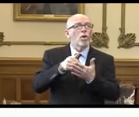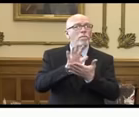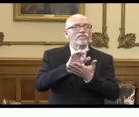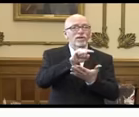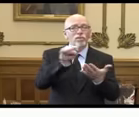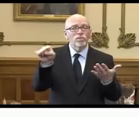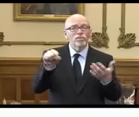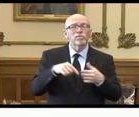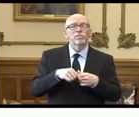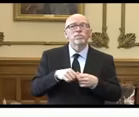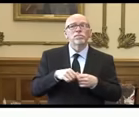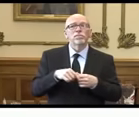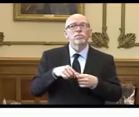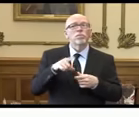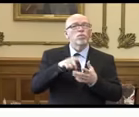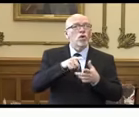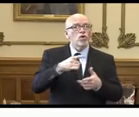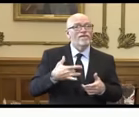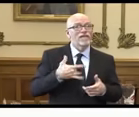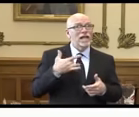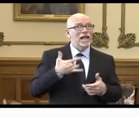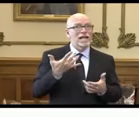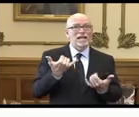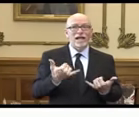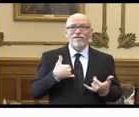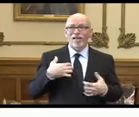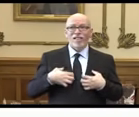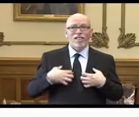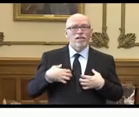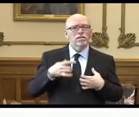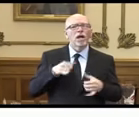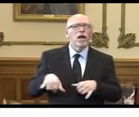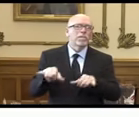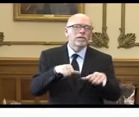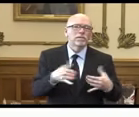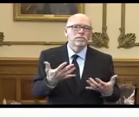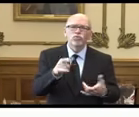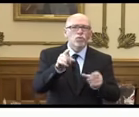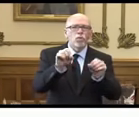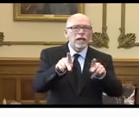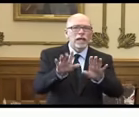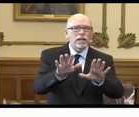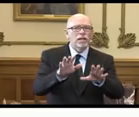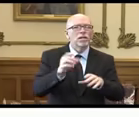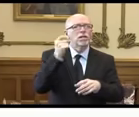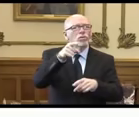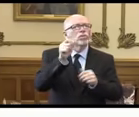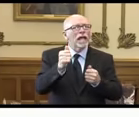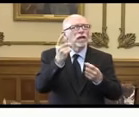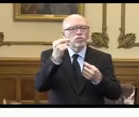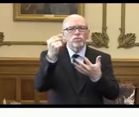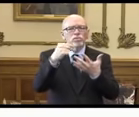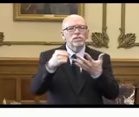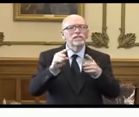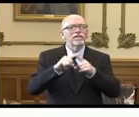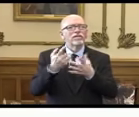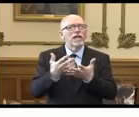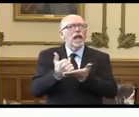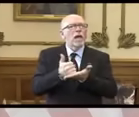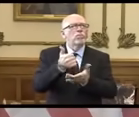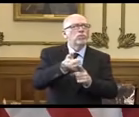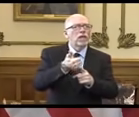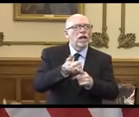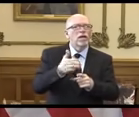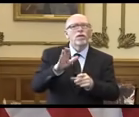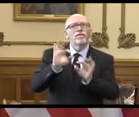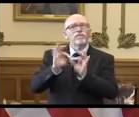the pros is that what you're feeling is common, it's okay, and there are things that you can do to help yourself as well as people in your